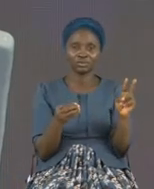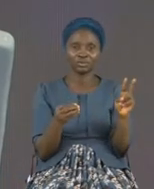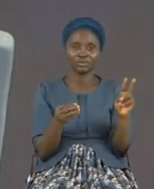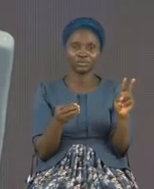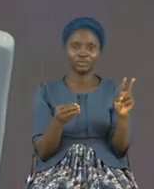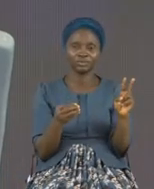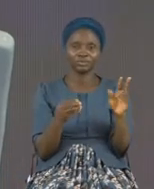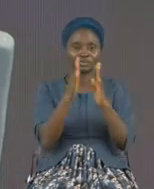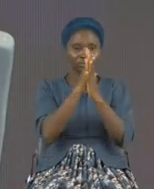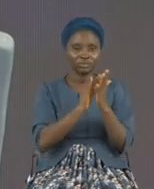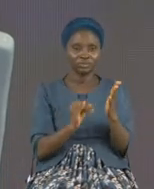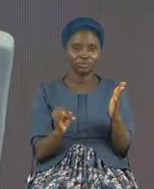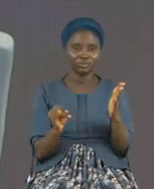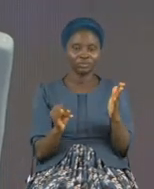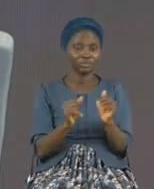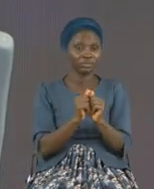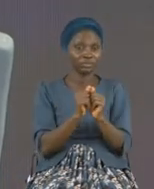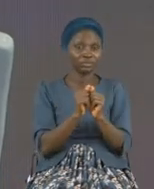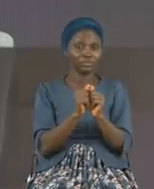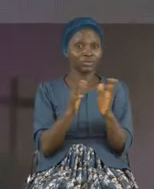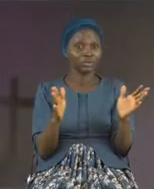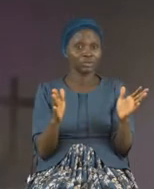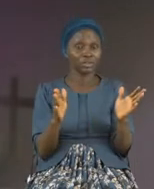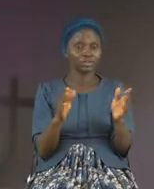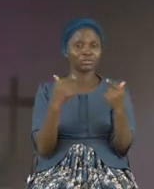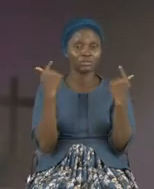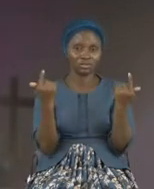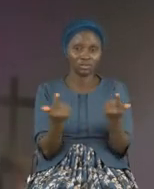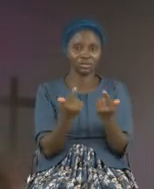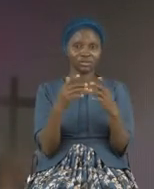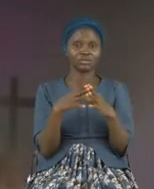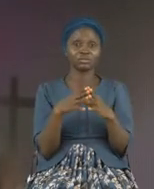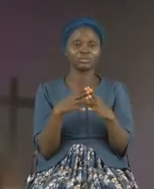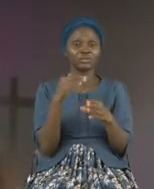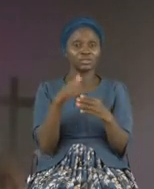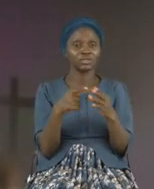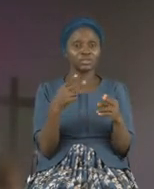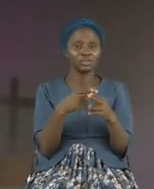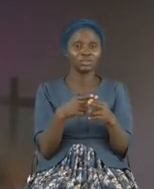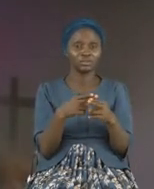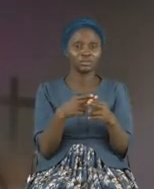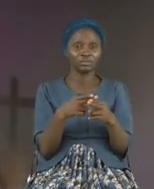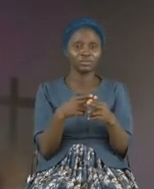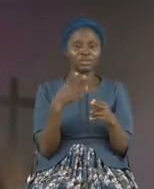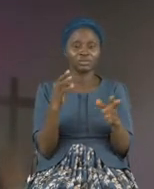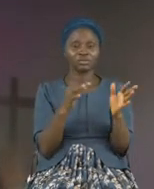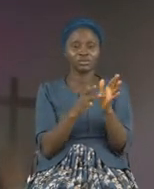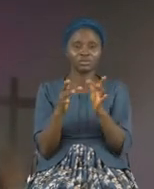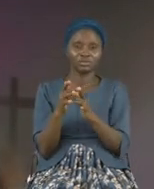praying without transgression in the name of